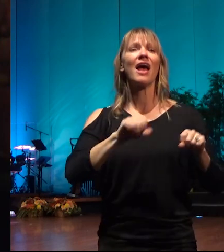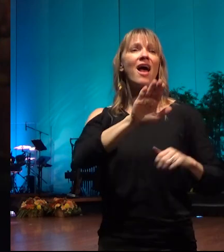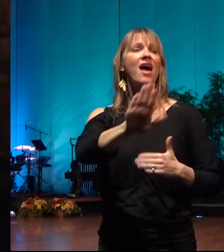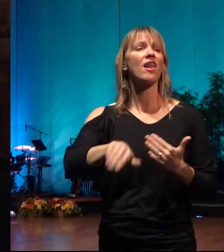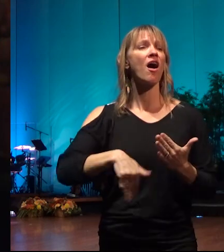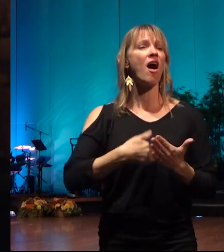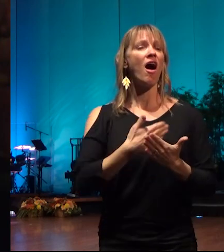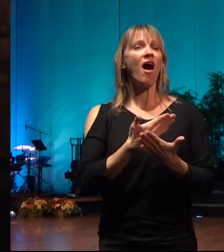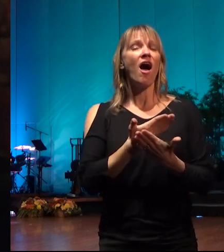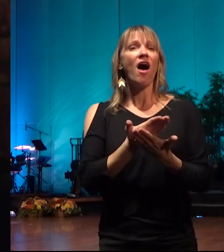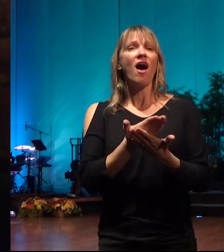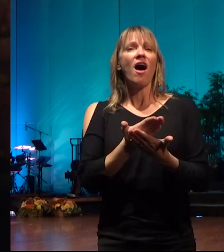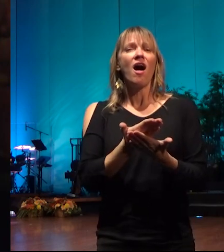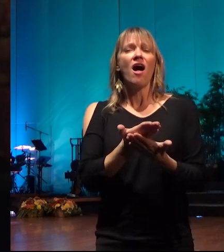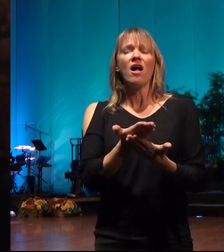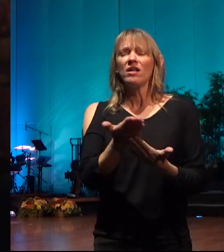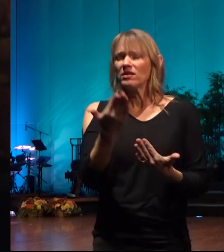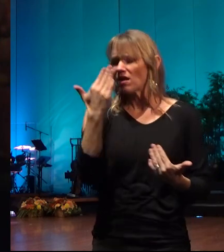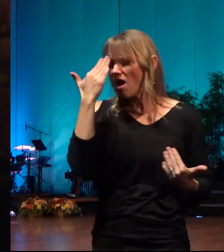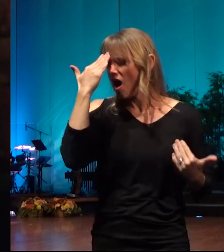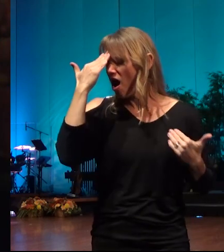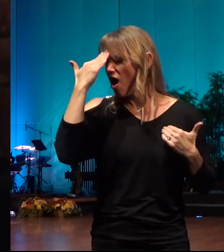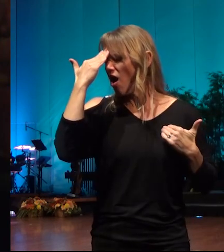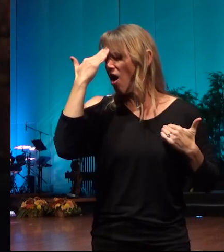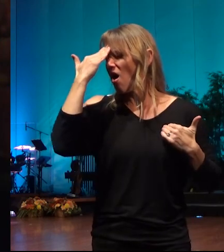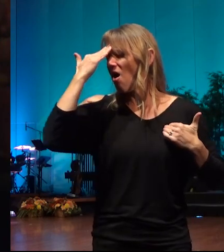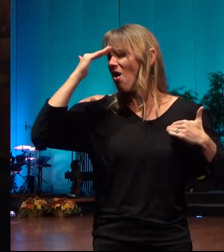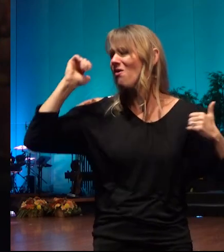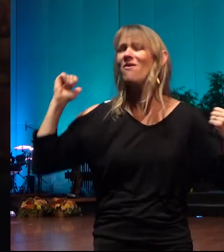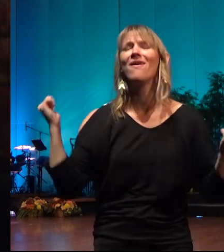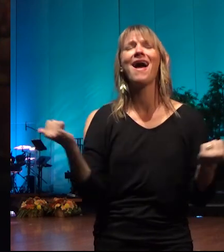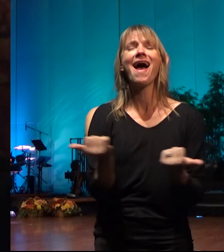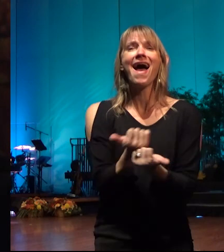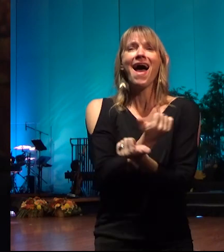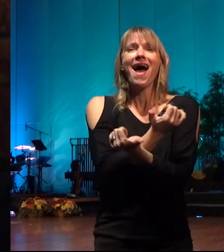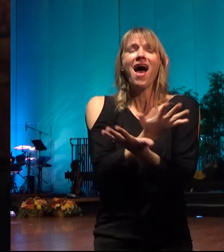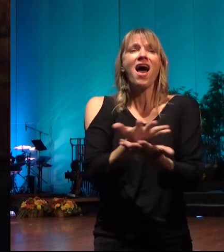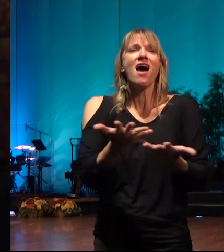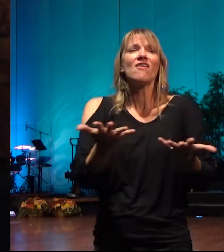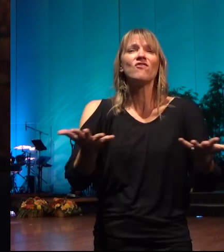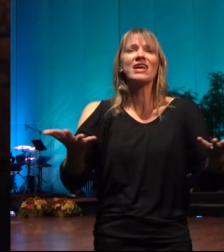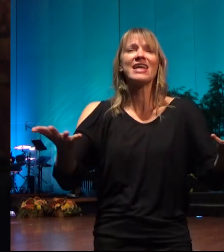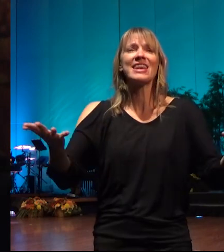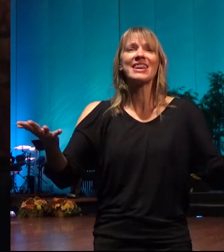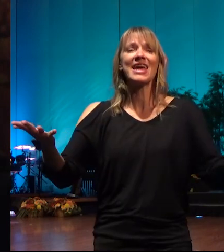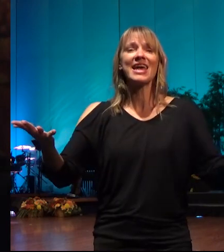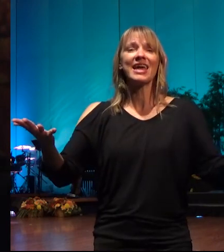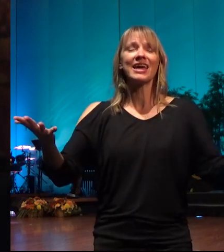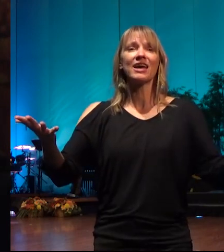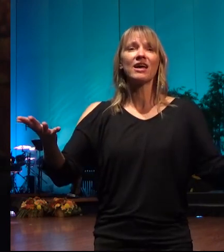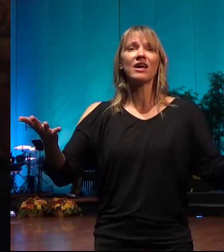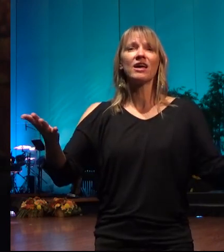Without ever knowing how,